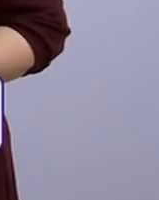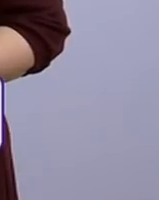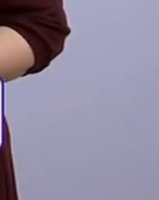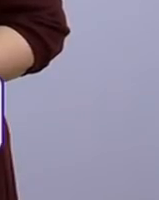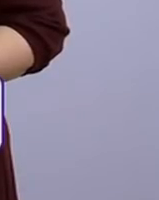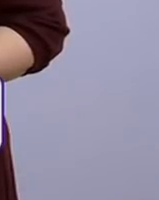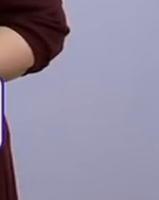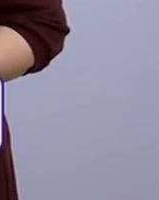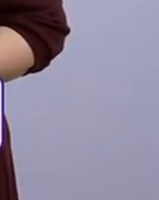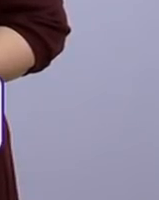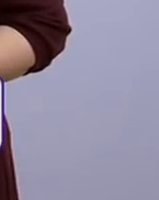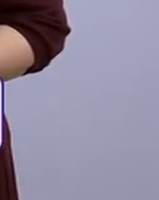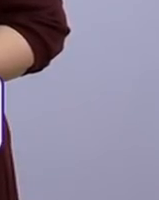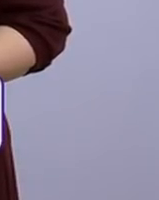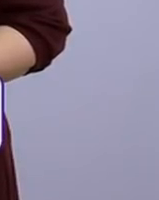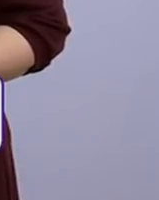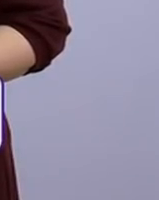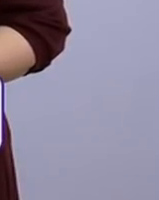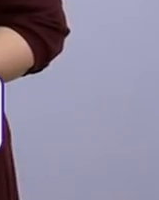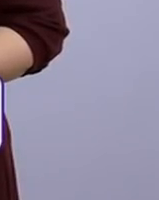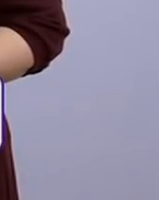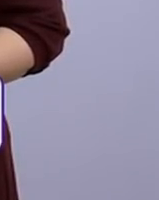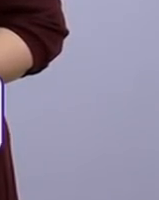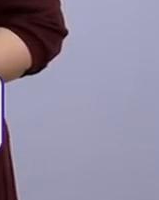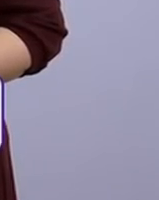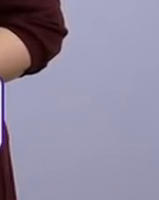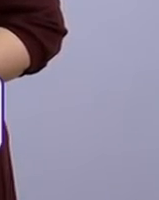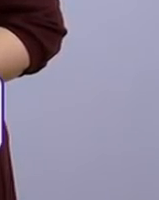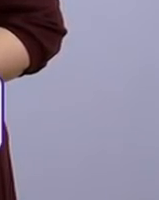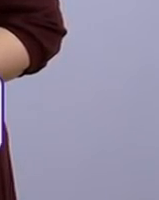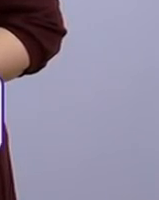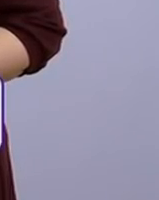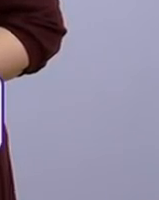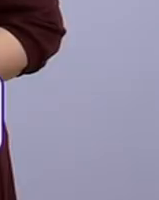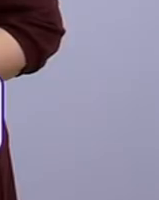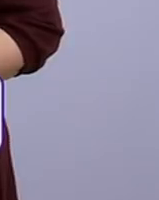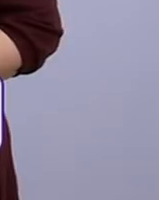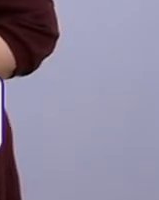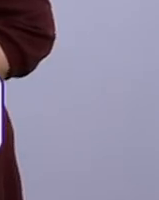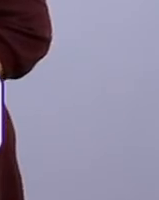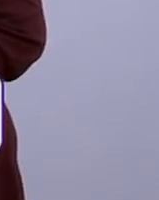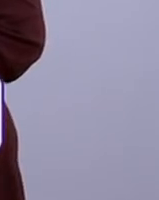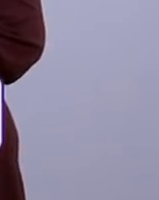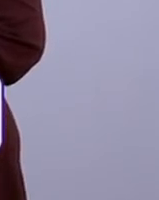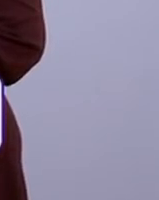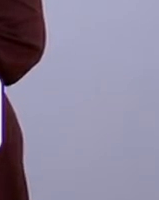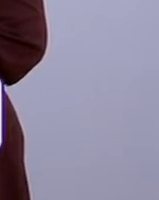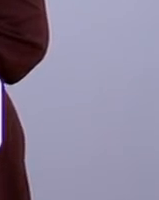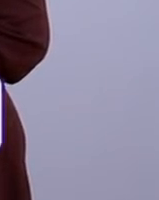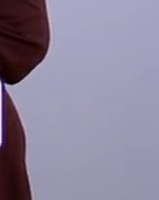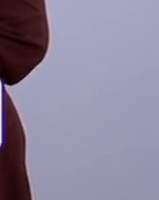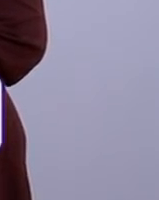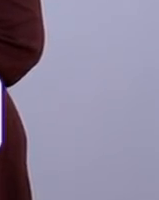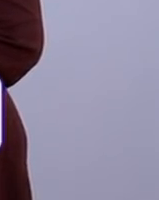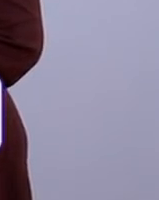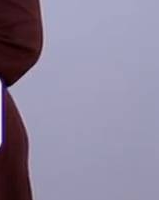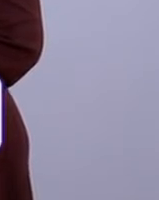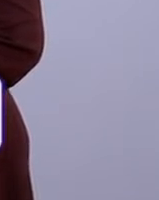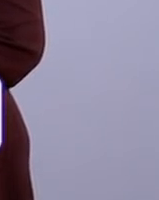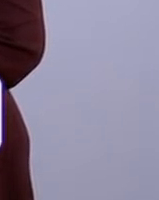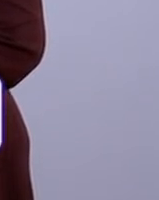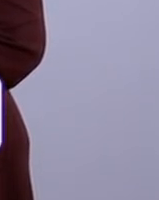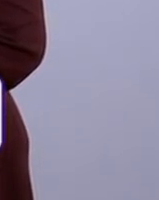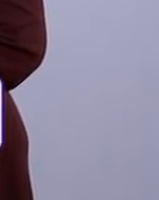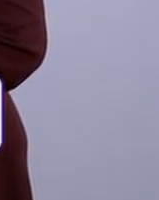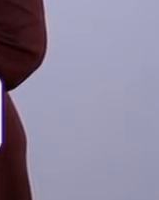choose three idioms and write down your own examples. For example, Mark went as white